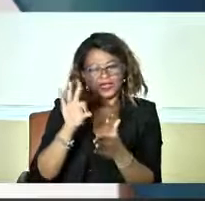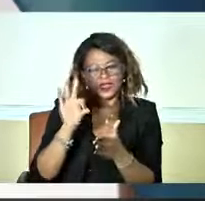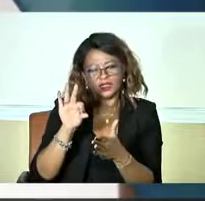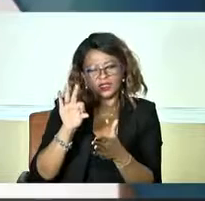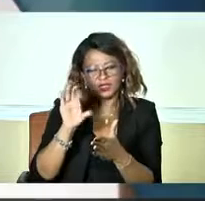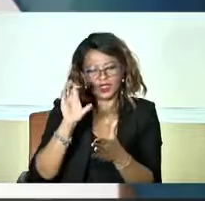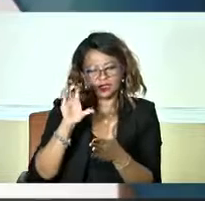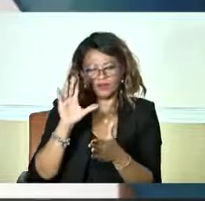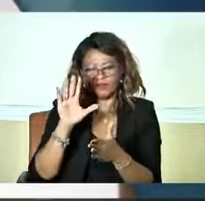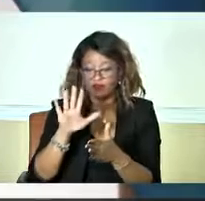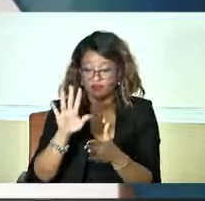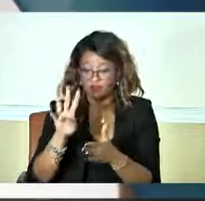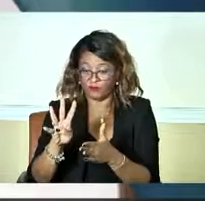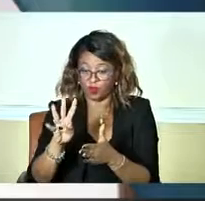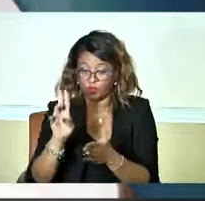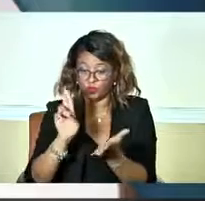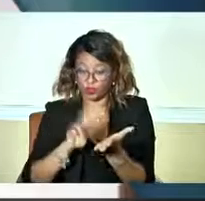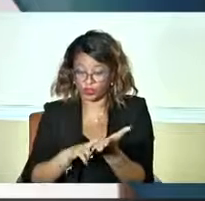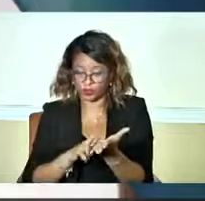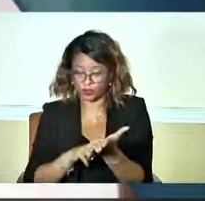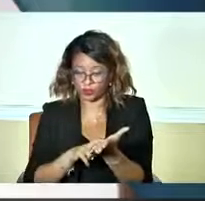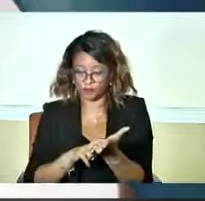2,954 who were registered.